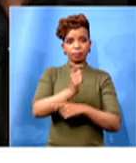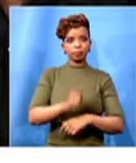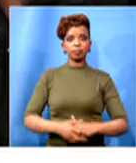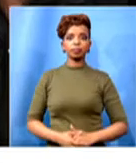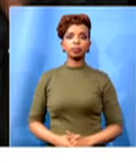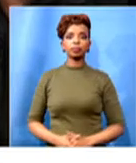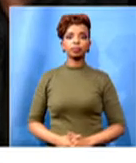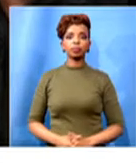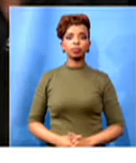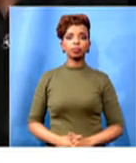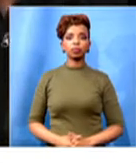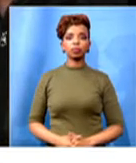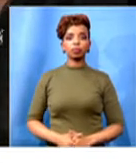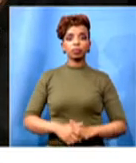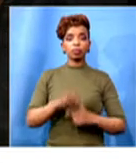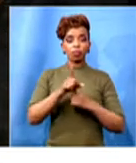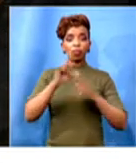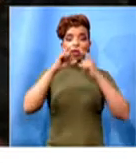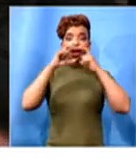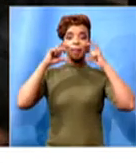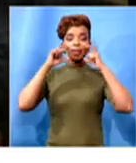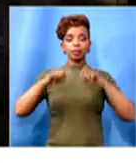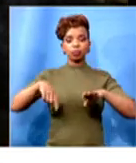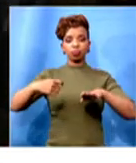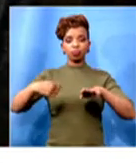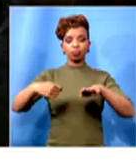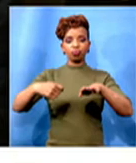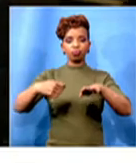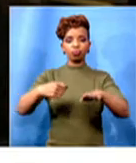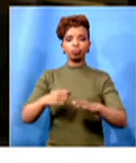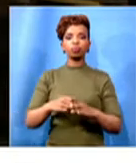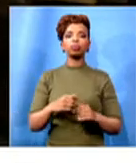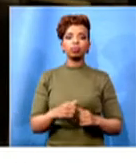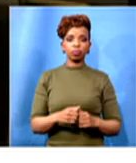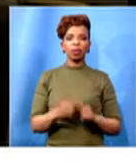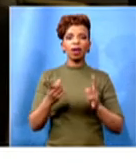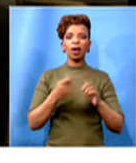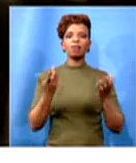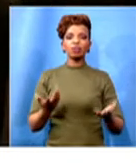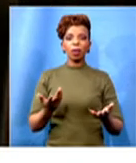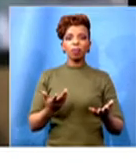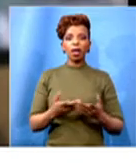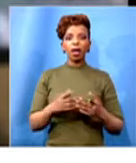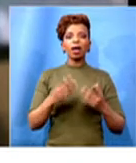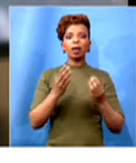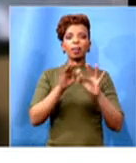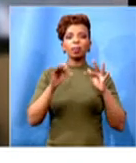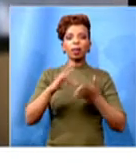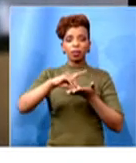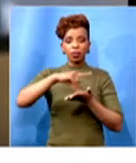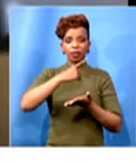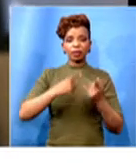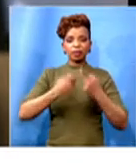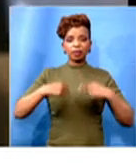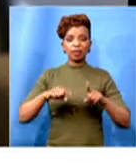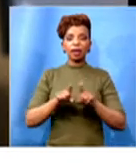Most of the masks that we are making them from the pieces of the clothes that are being donated to Upcycle.